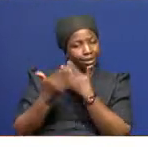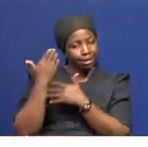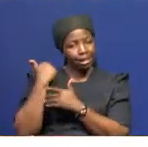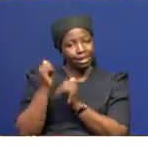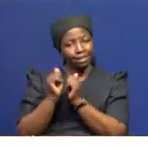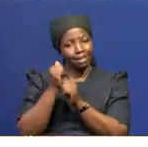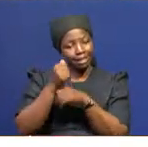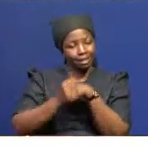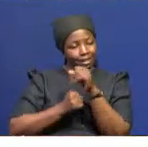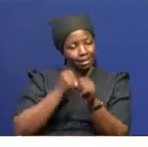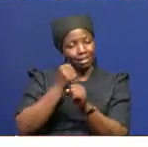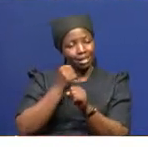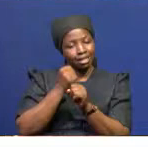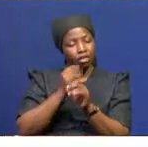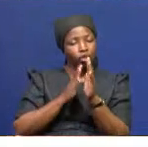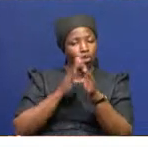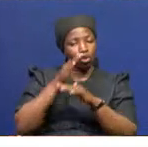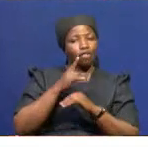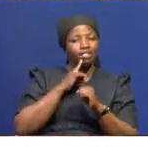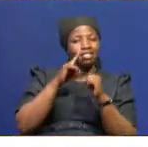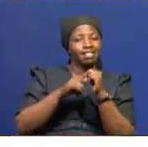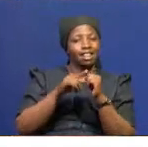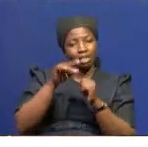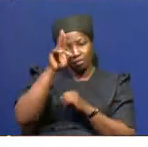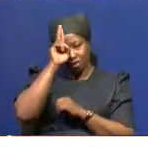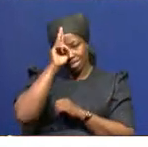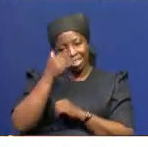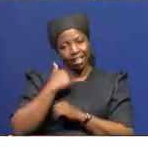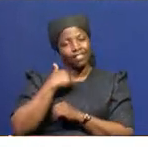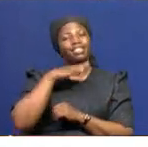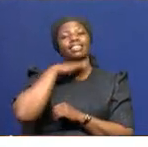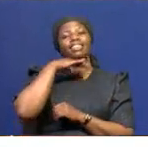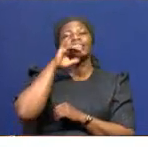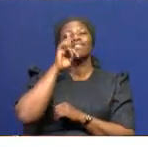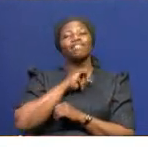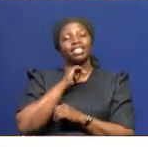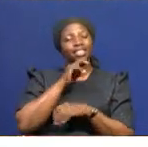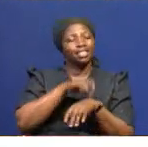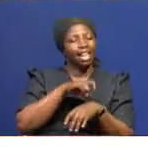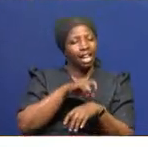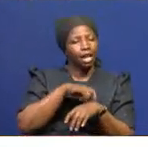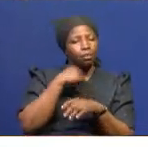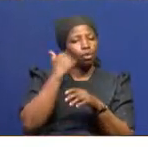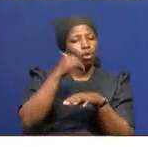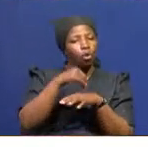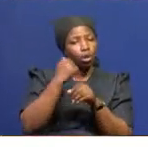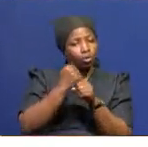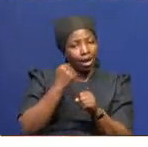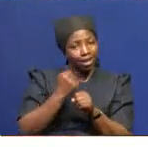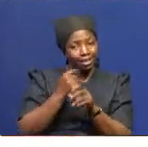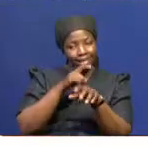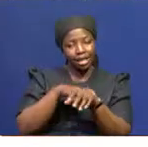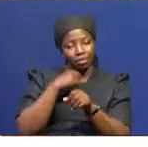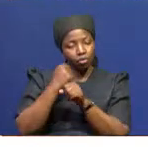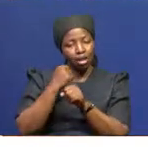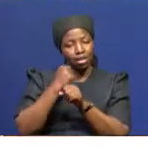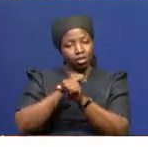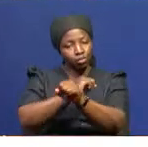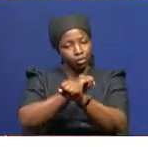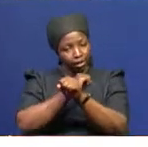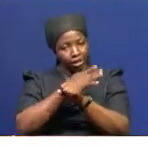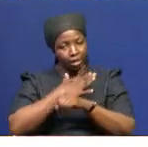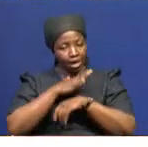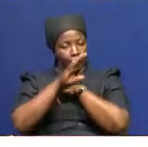years, we have lost over 600 police officers directly in the line of duty while working to secure our